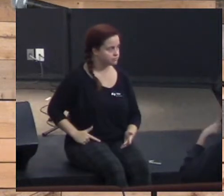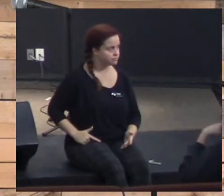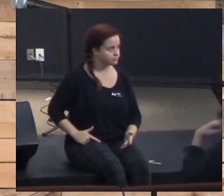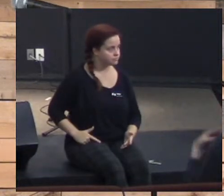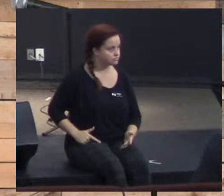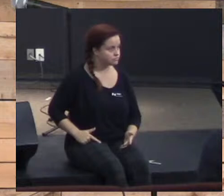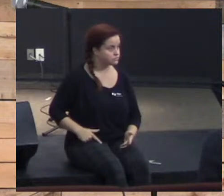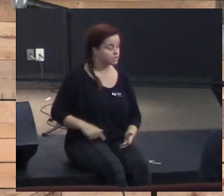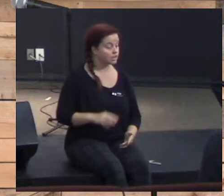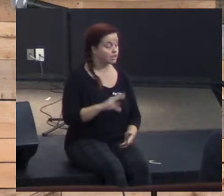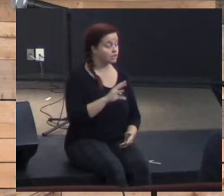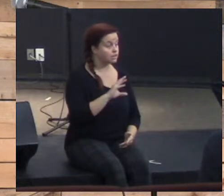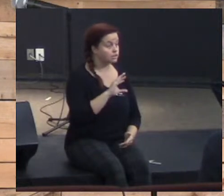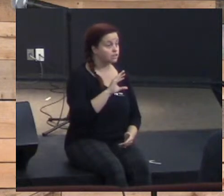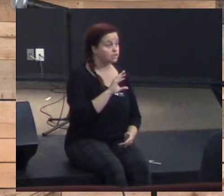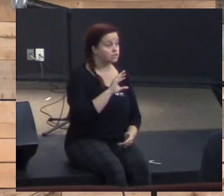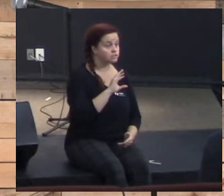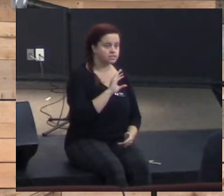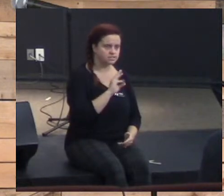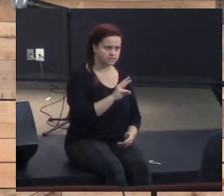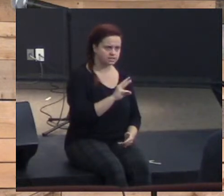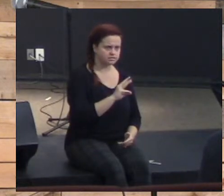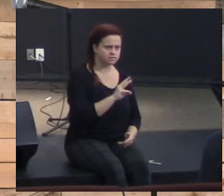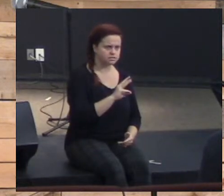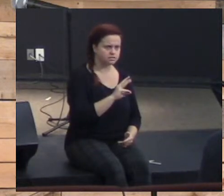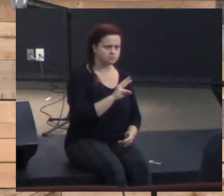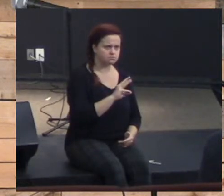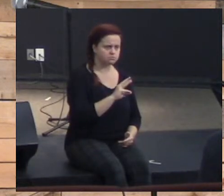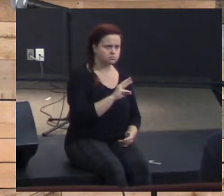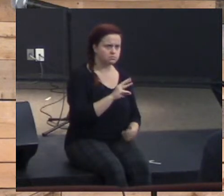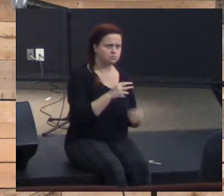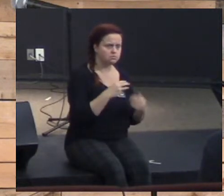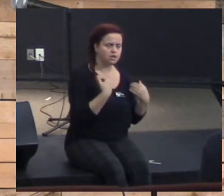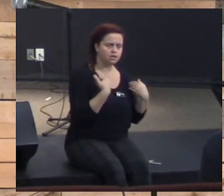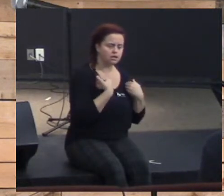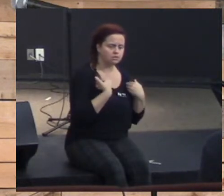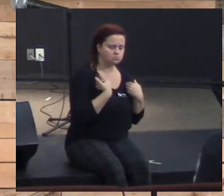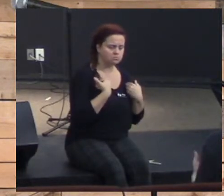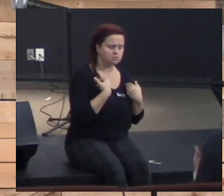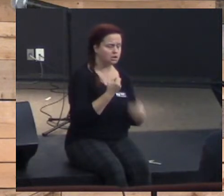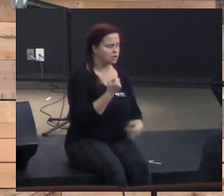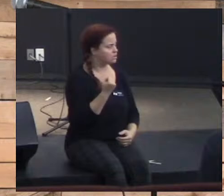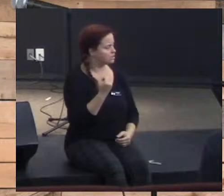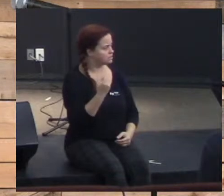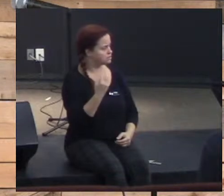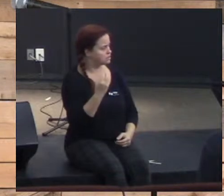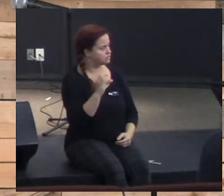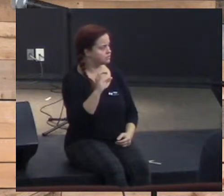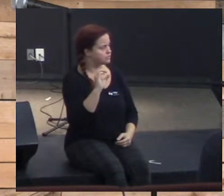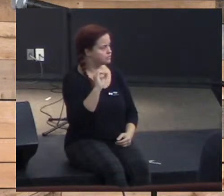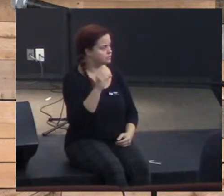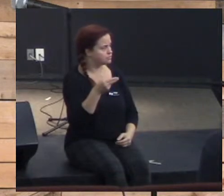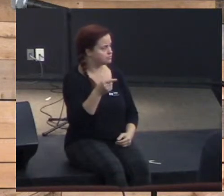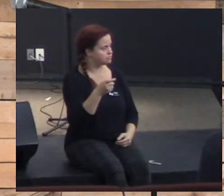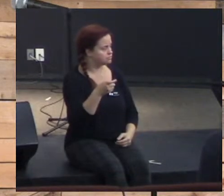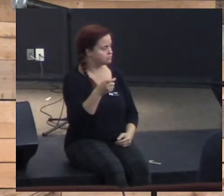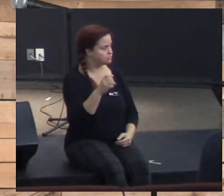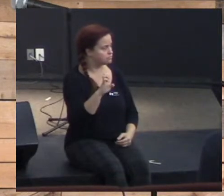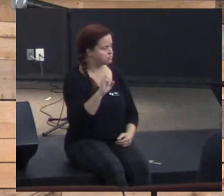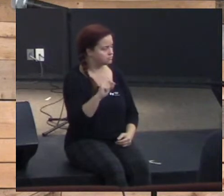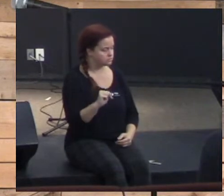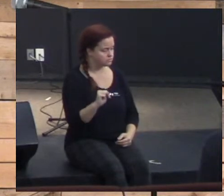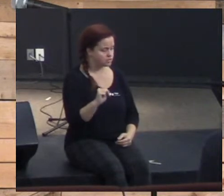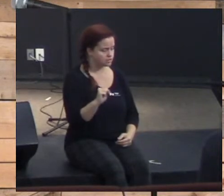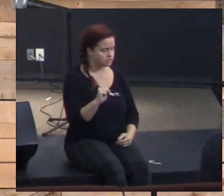wagons and 12 oxen. A wagon for every two of the chiefs and for each